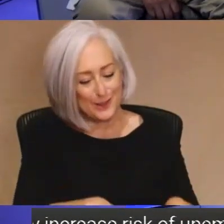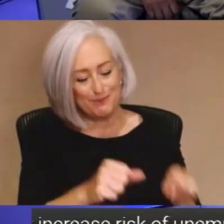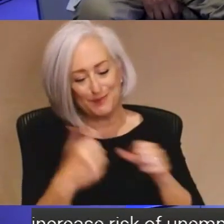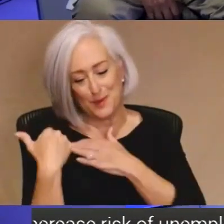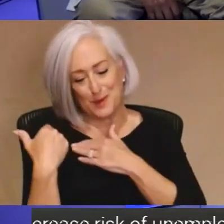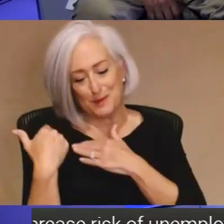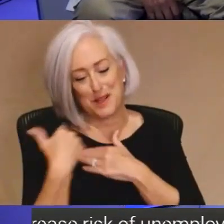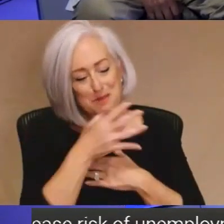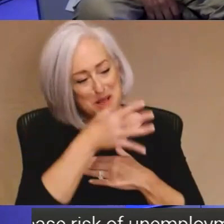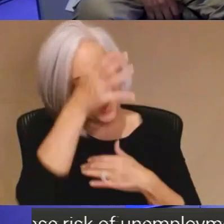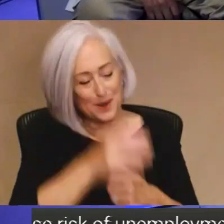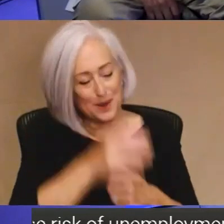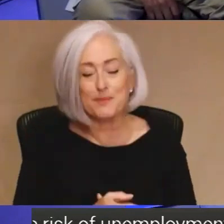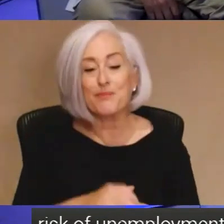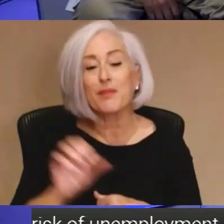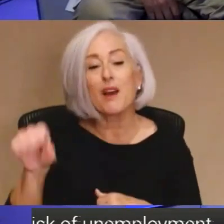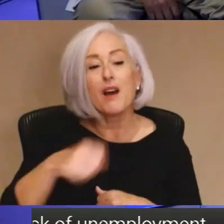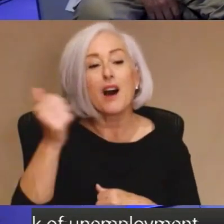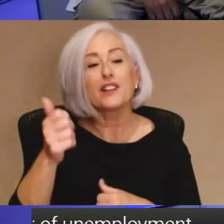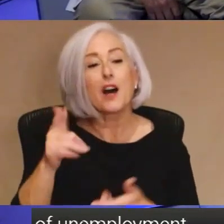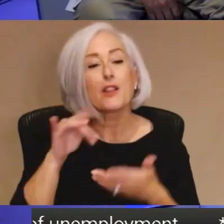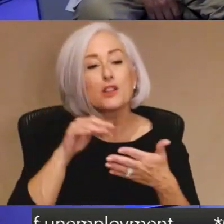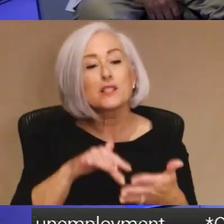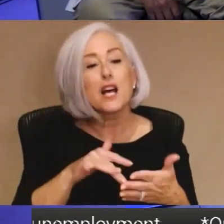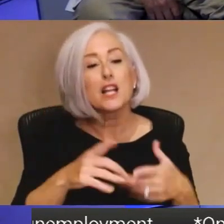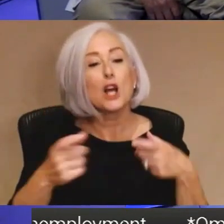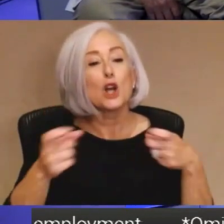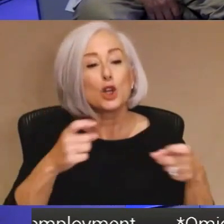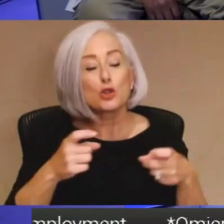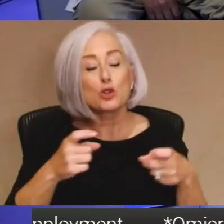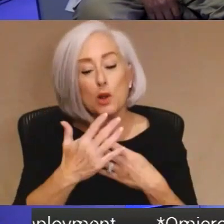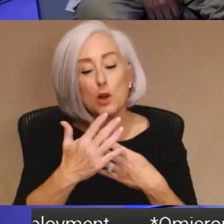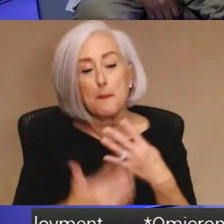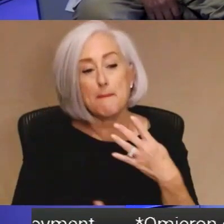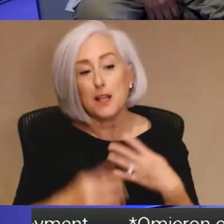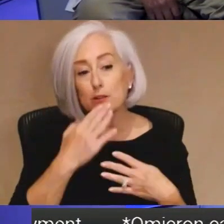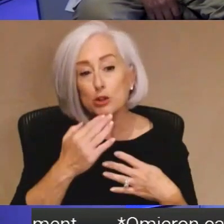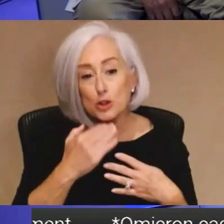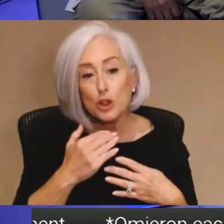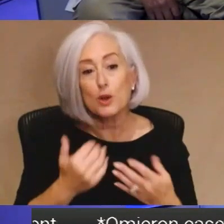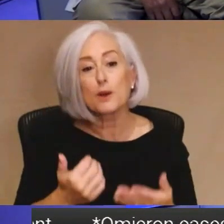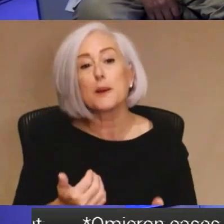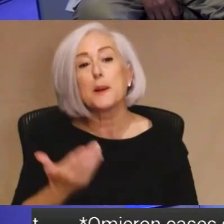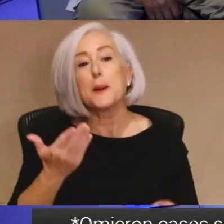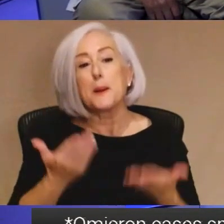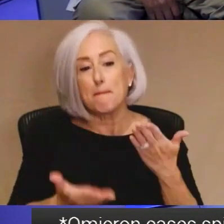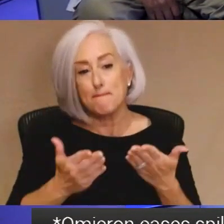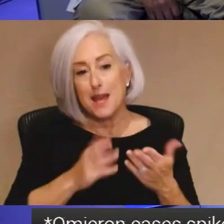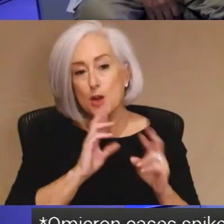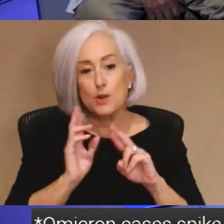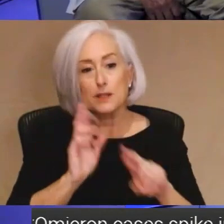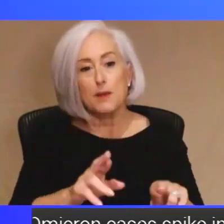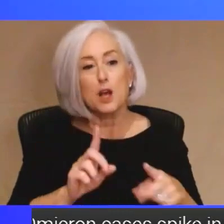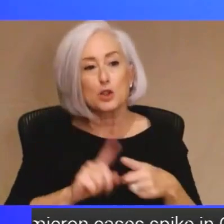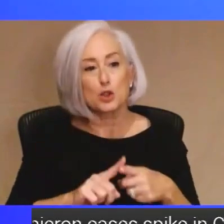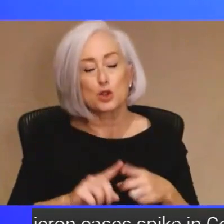study, controlling blood sugar may improve response to exercise training. Familiar with that?